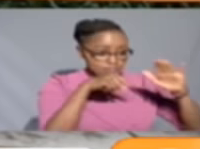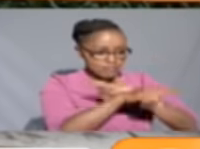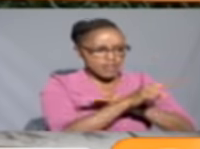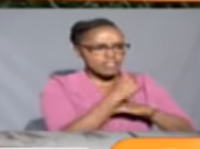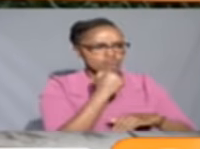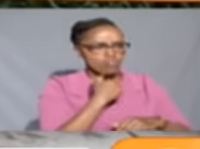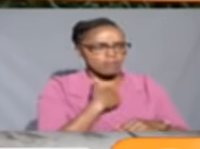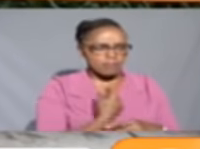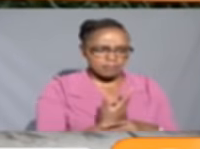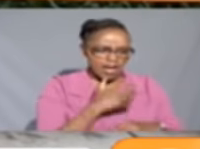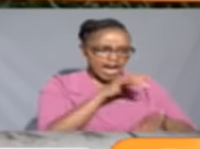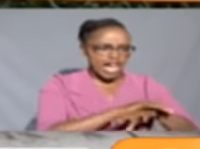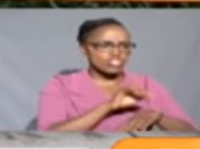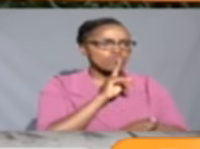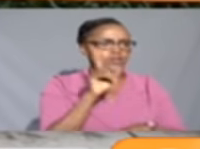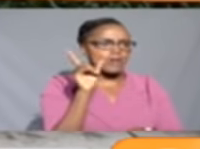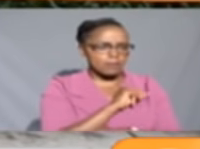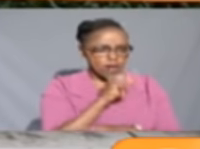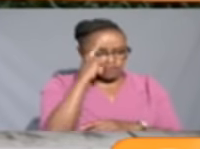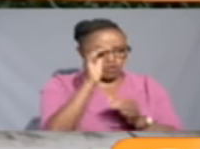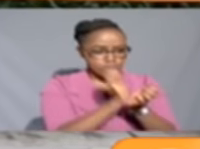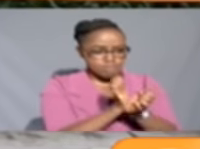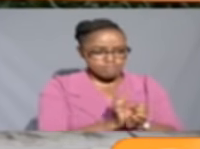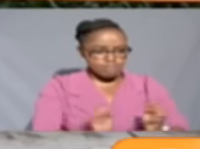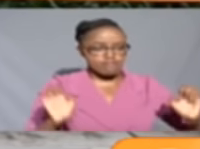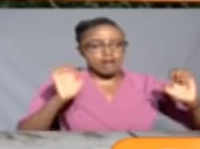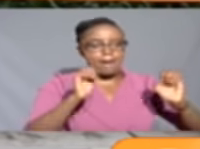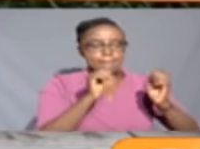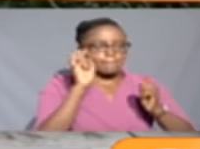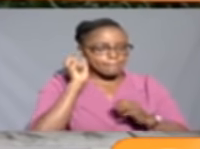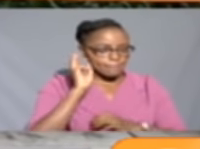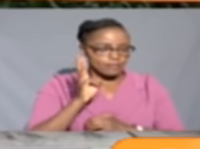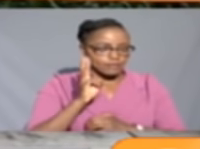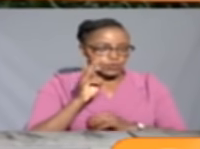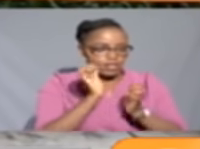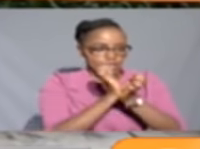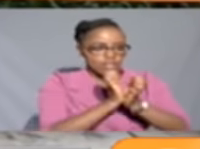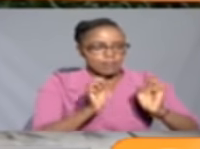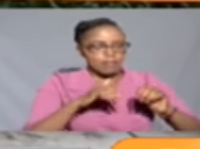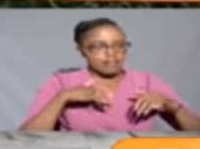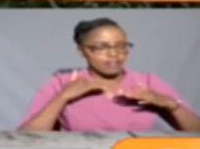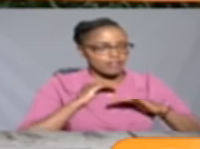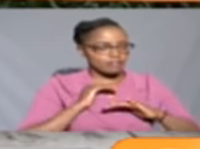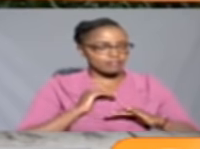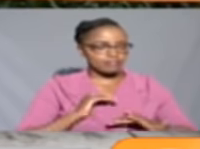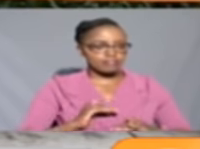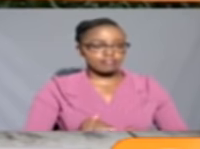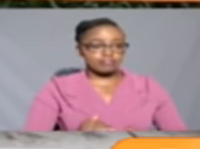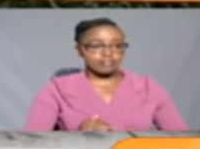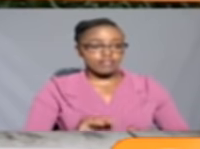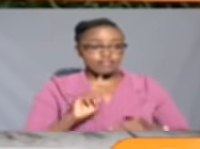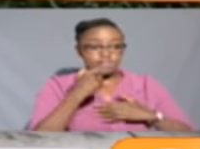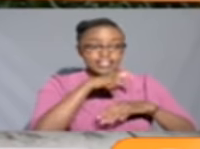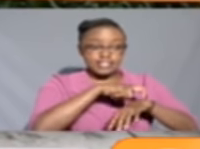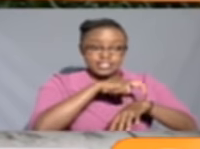me they already got an order for my release and that I would be released. So I felt relieved. For the first time, they brought